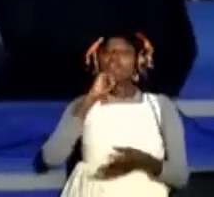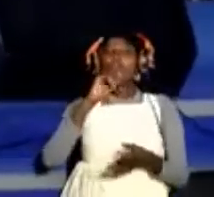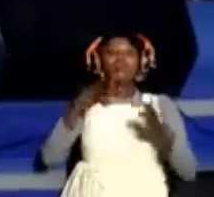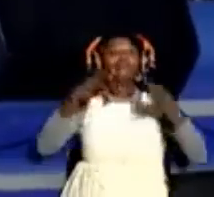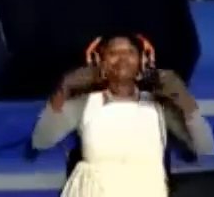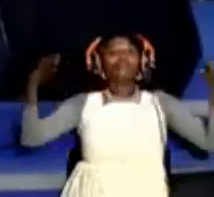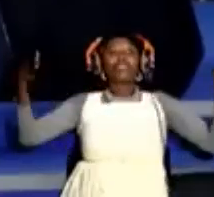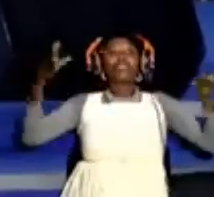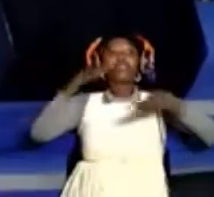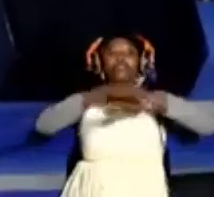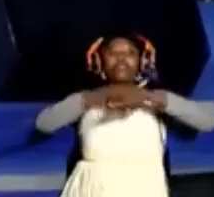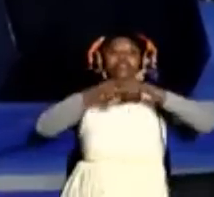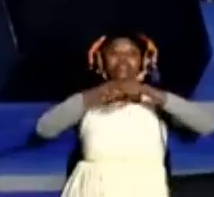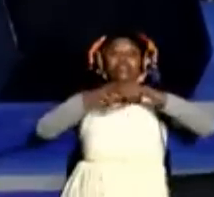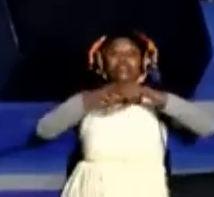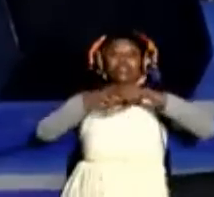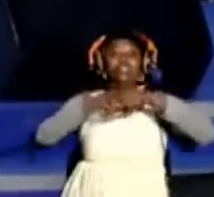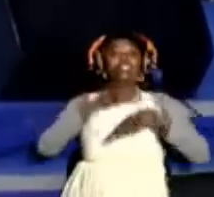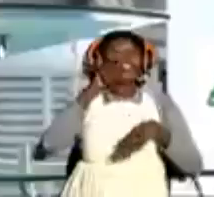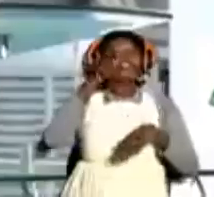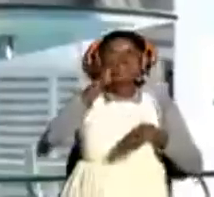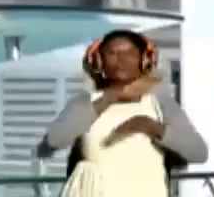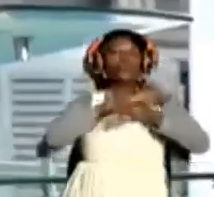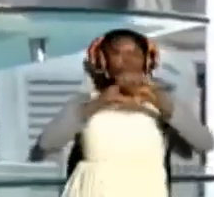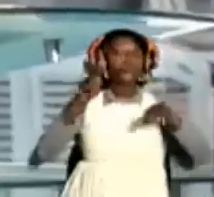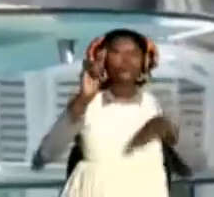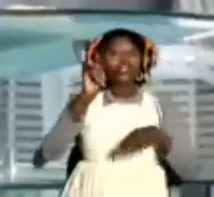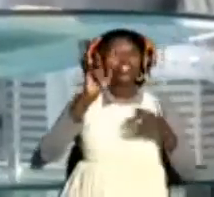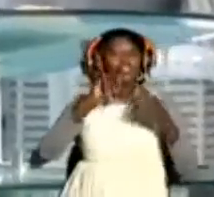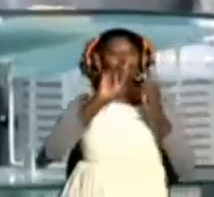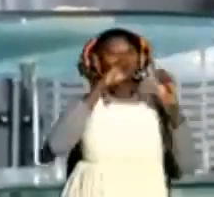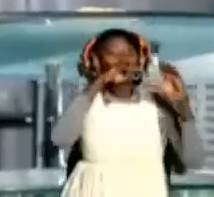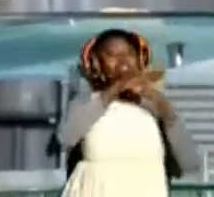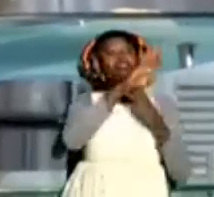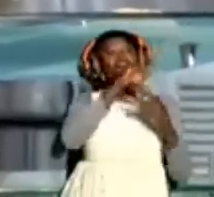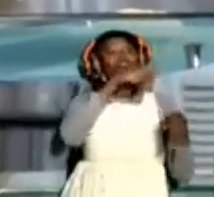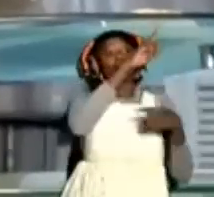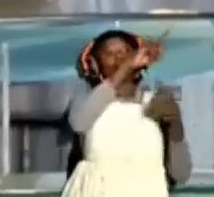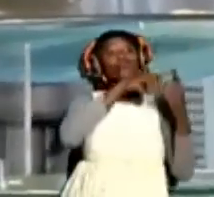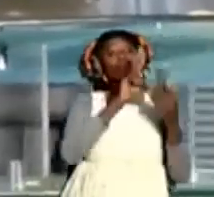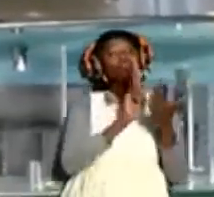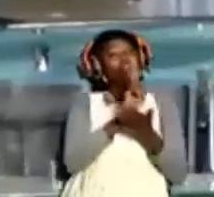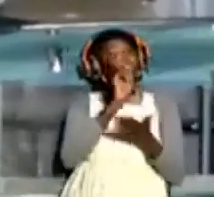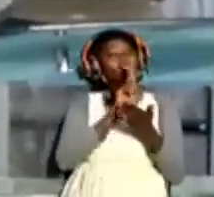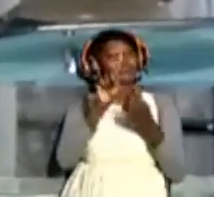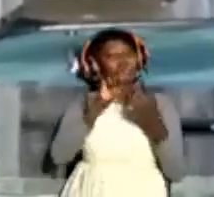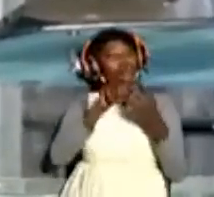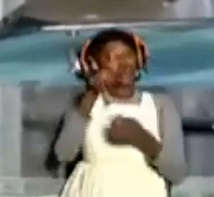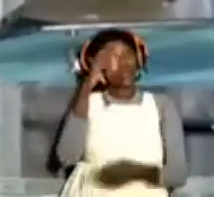sophisticated. You don't even need to go to university to understand them.